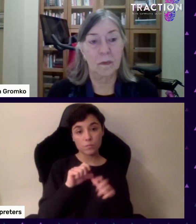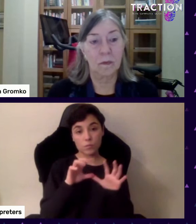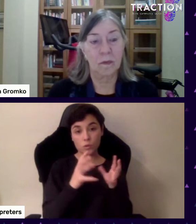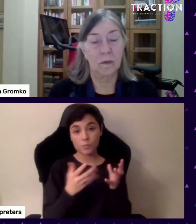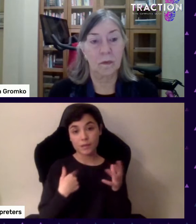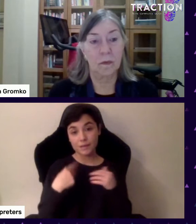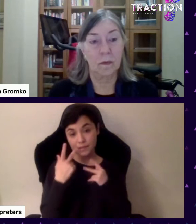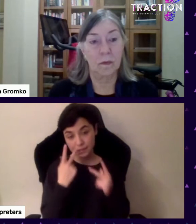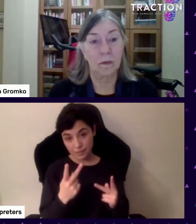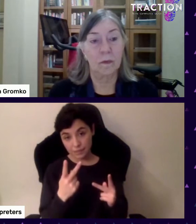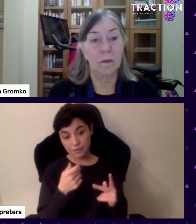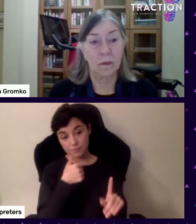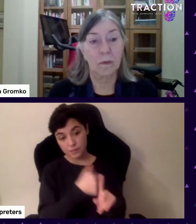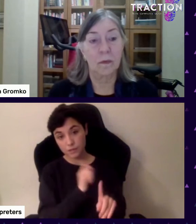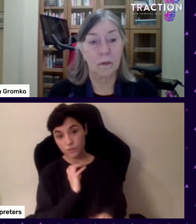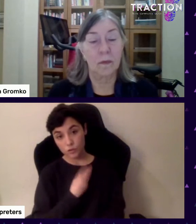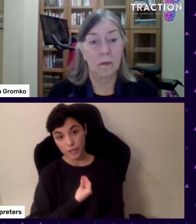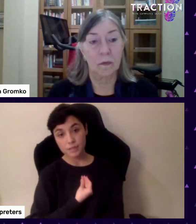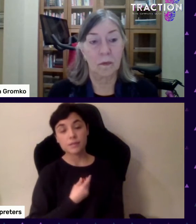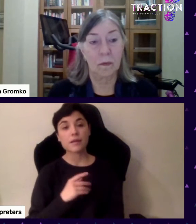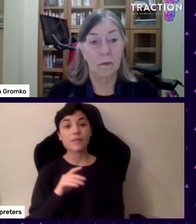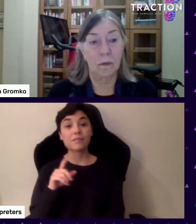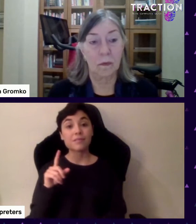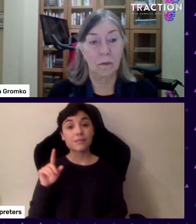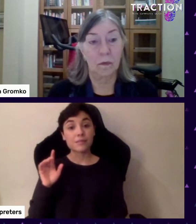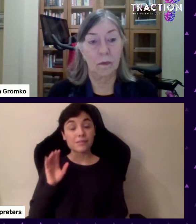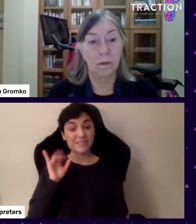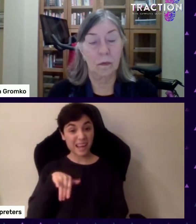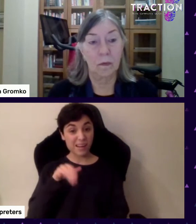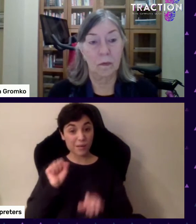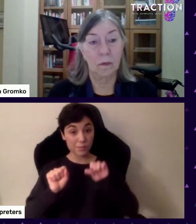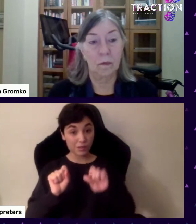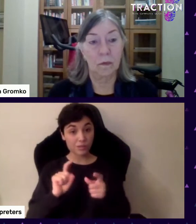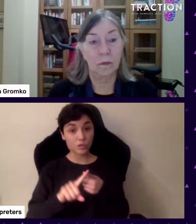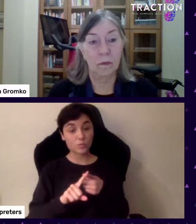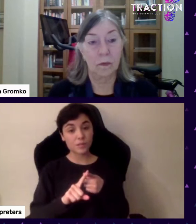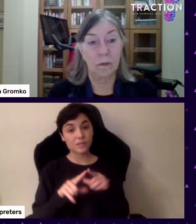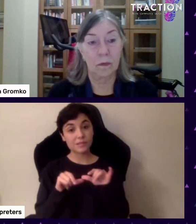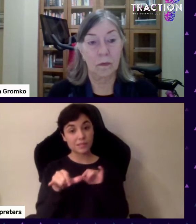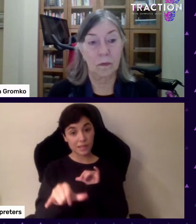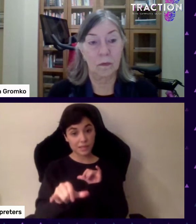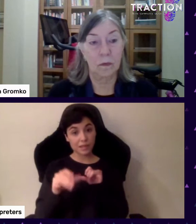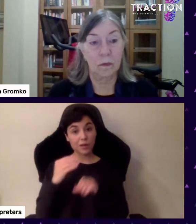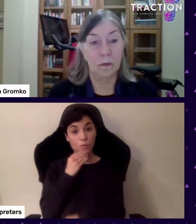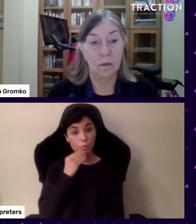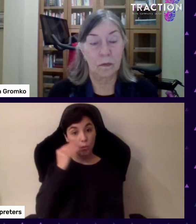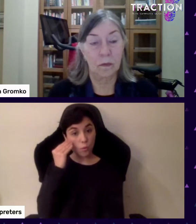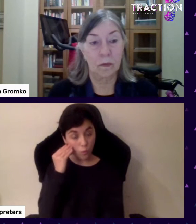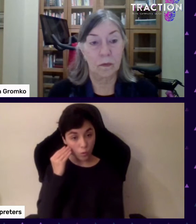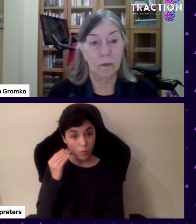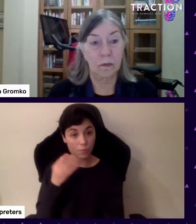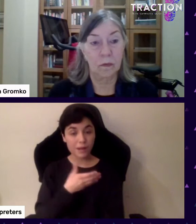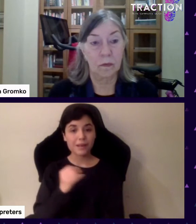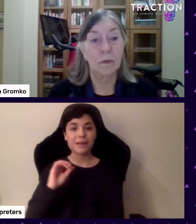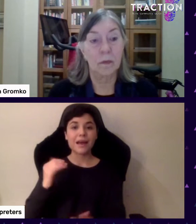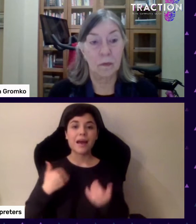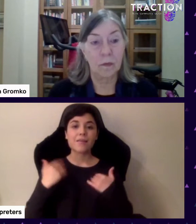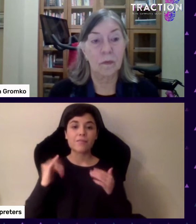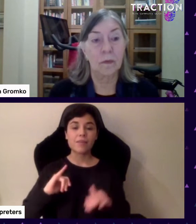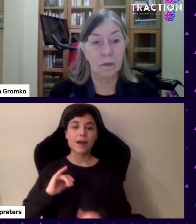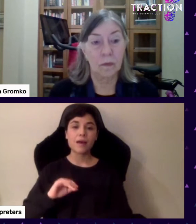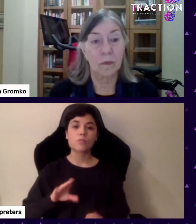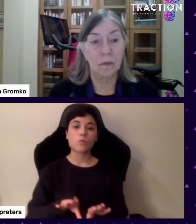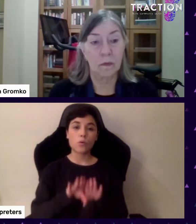do a video visit from home, to be able to have those kind of frank discussions in an area that's safe